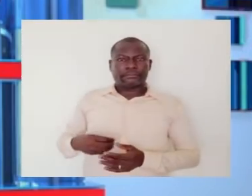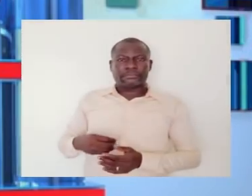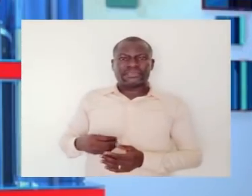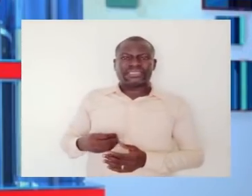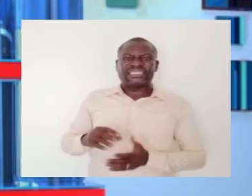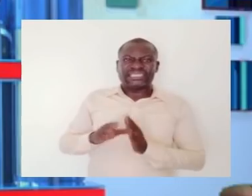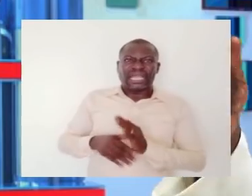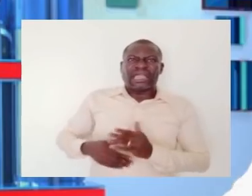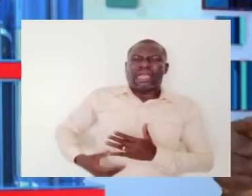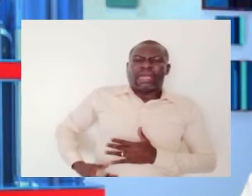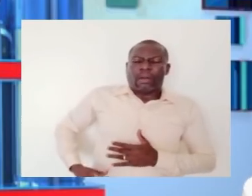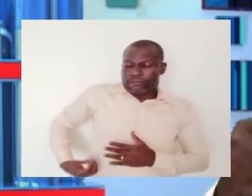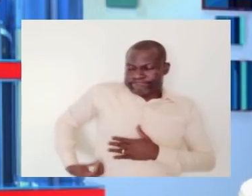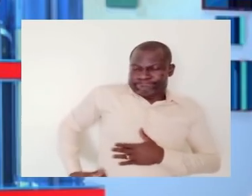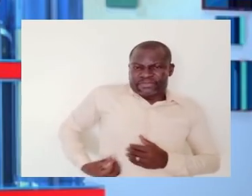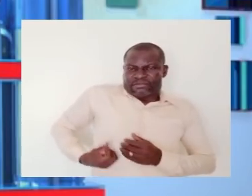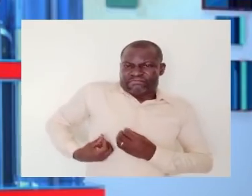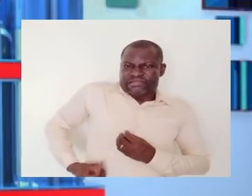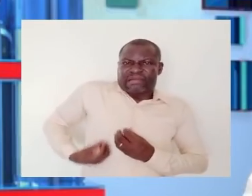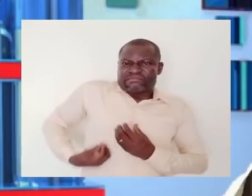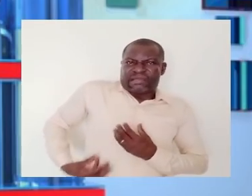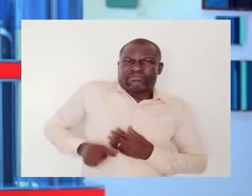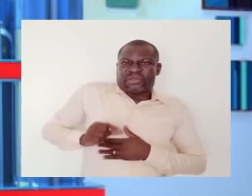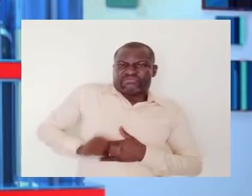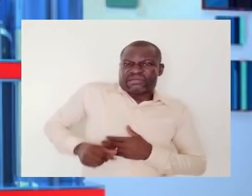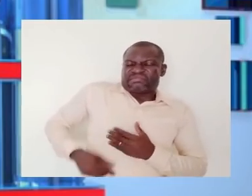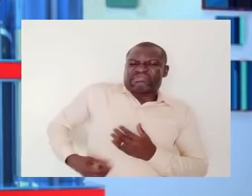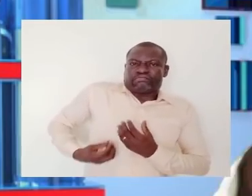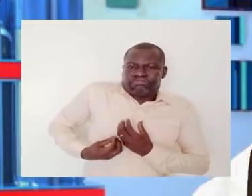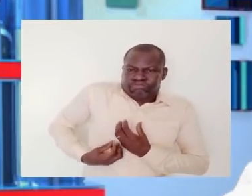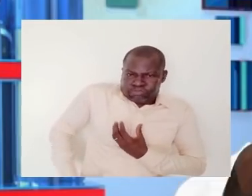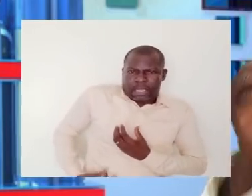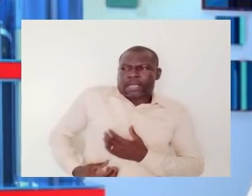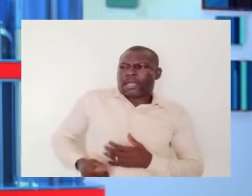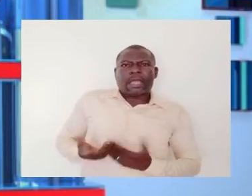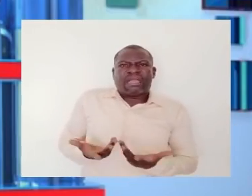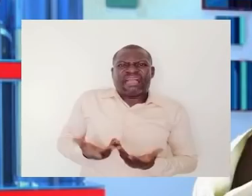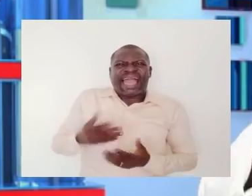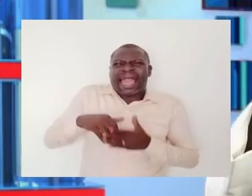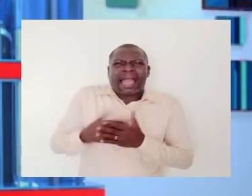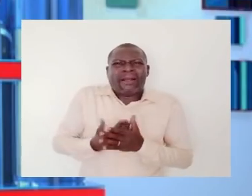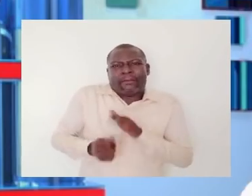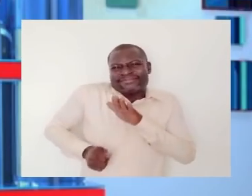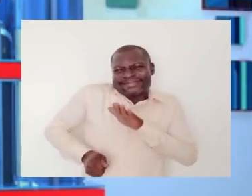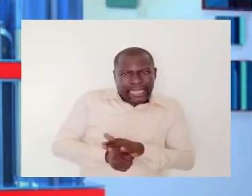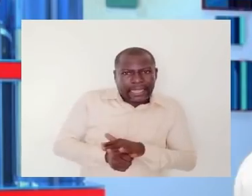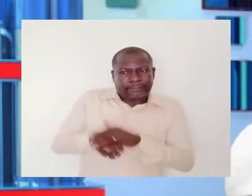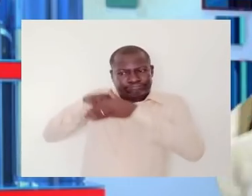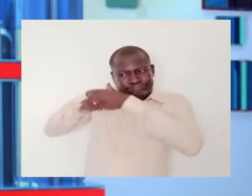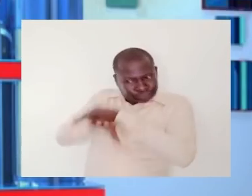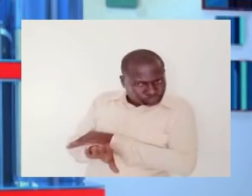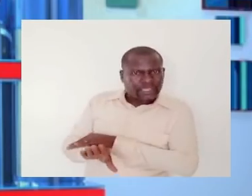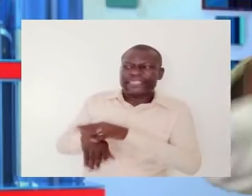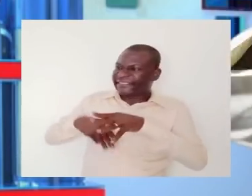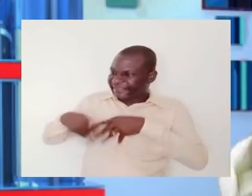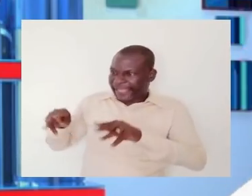ho oba na ayet said the sabe okoti afi no na wa chim te se oba a wo na wi ani si great no afi